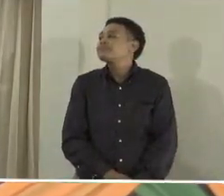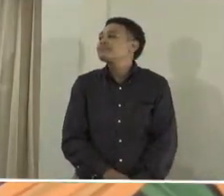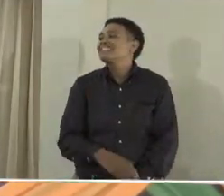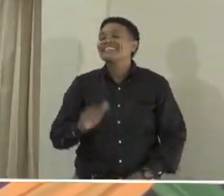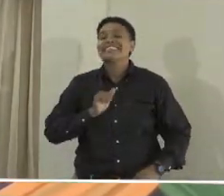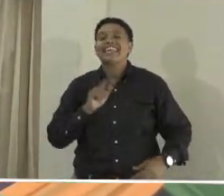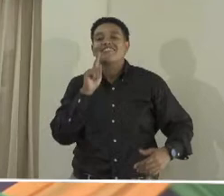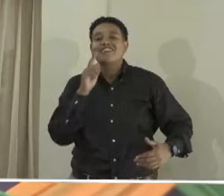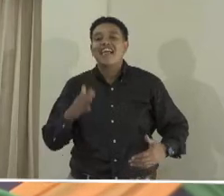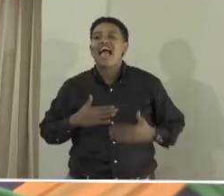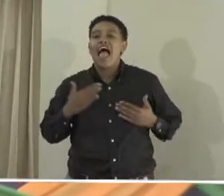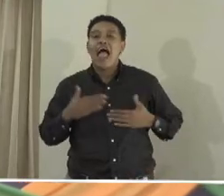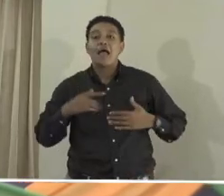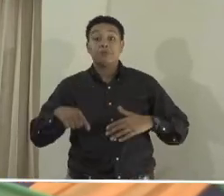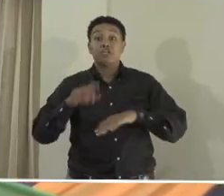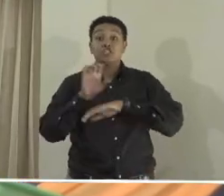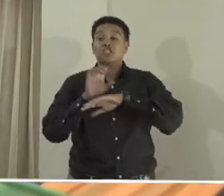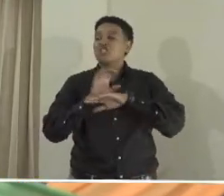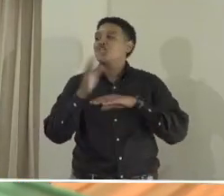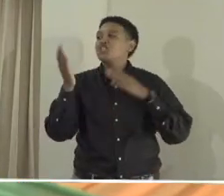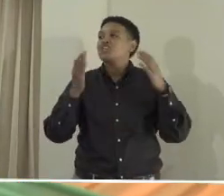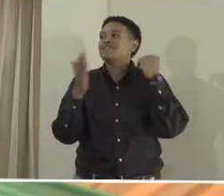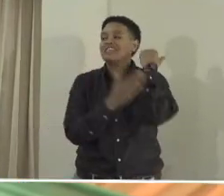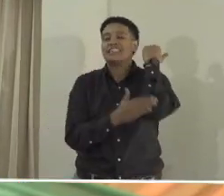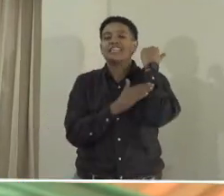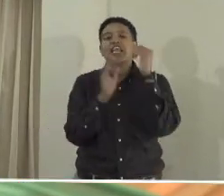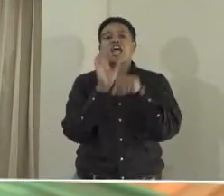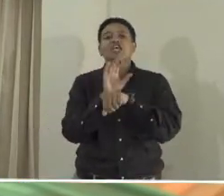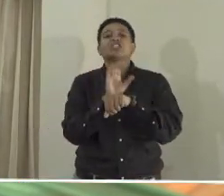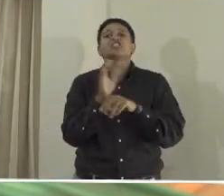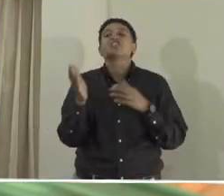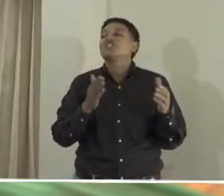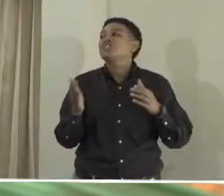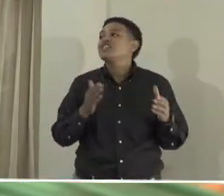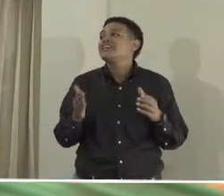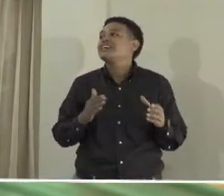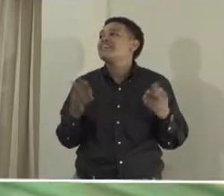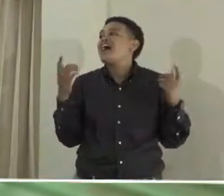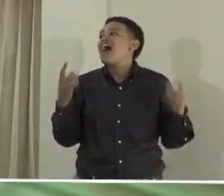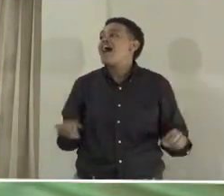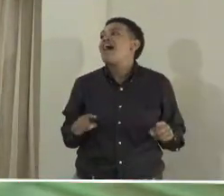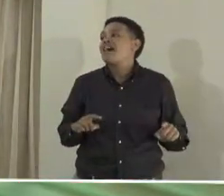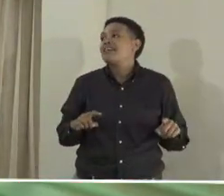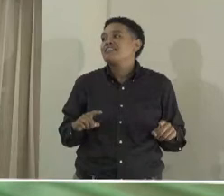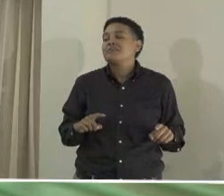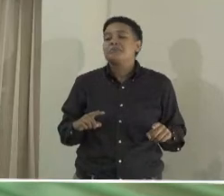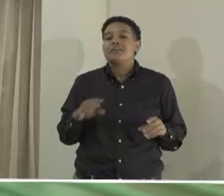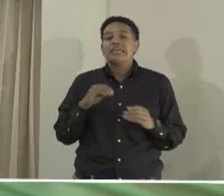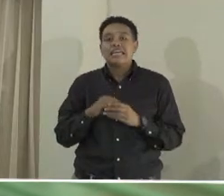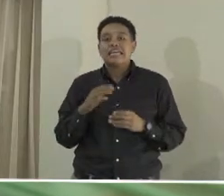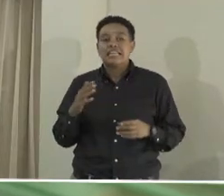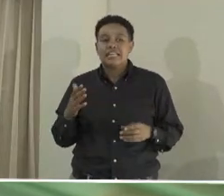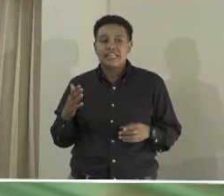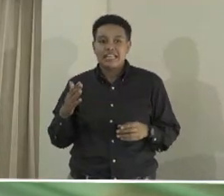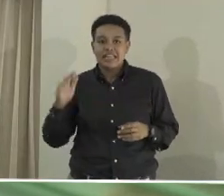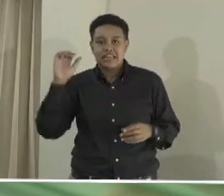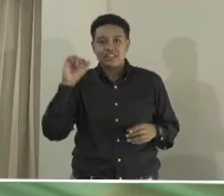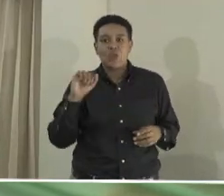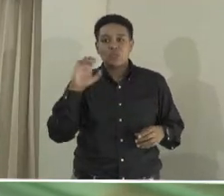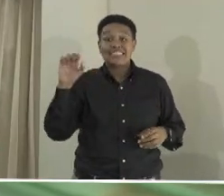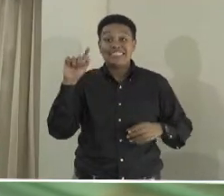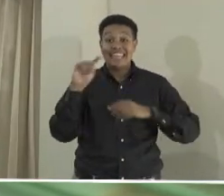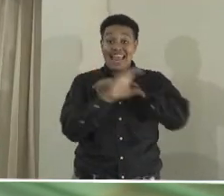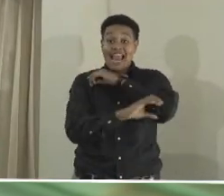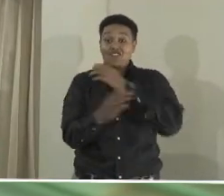Happy that this church service, National Church Service, is being held in the constituency of Southeast